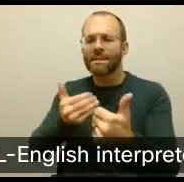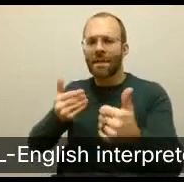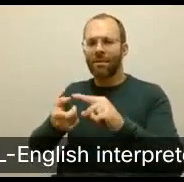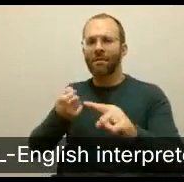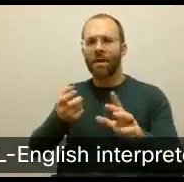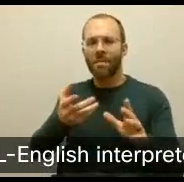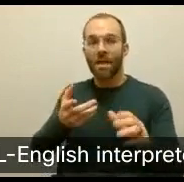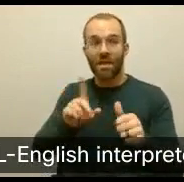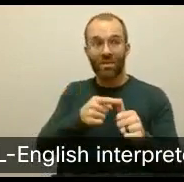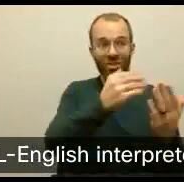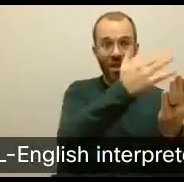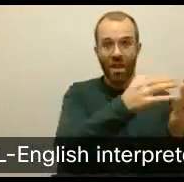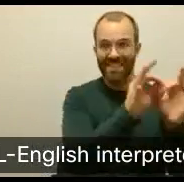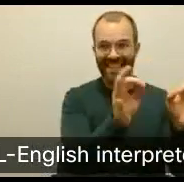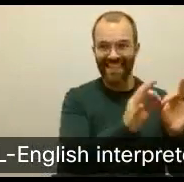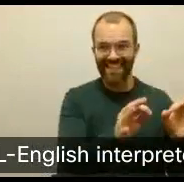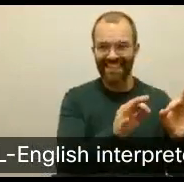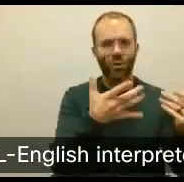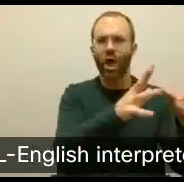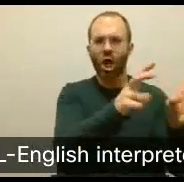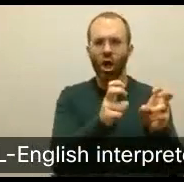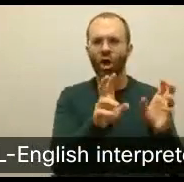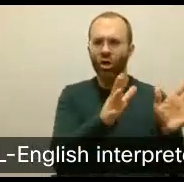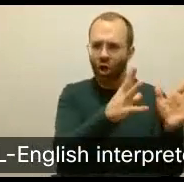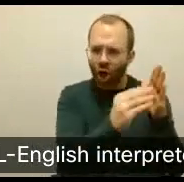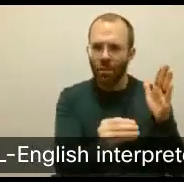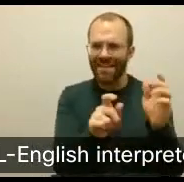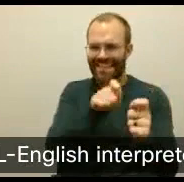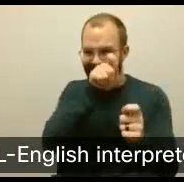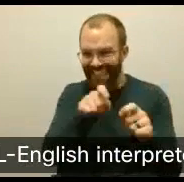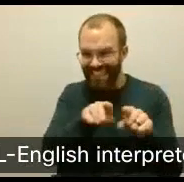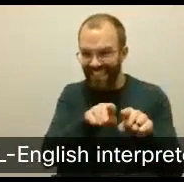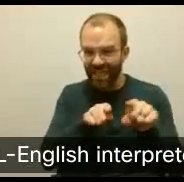don't accidentally copy the original sentences too closely.